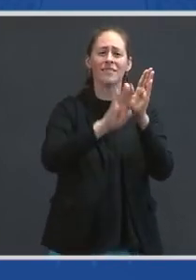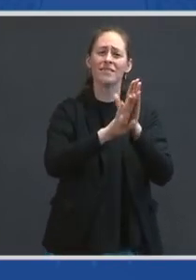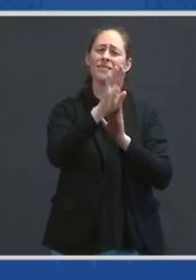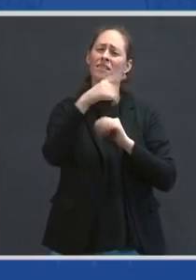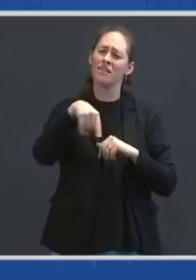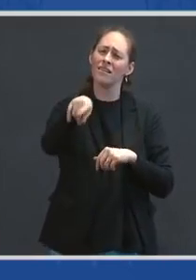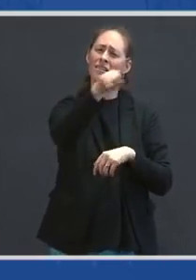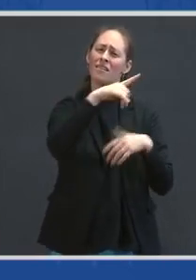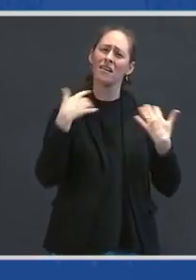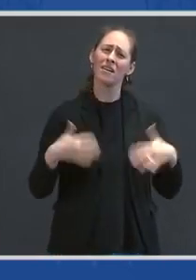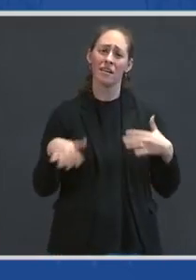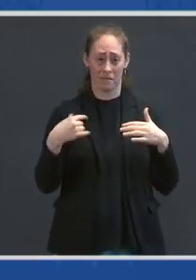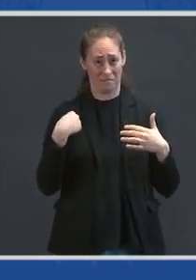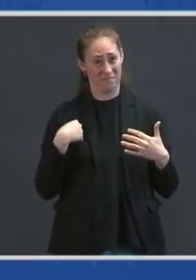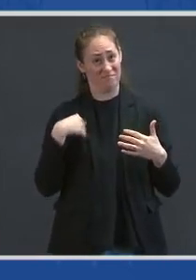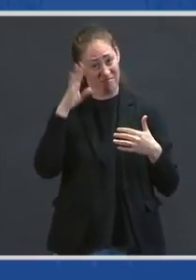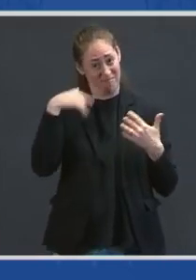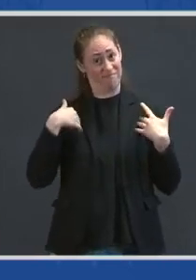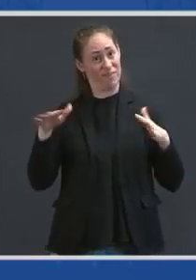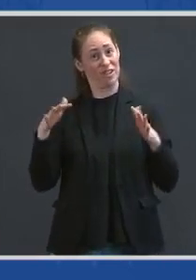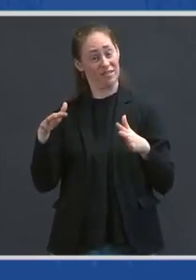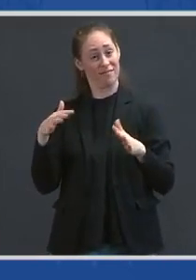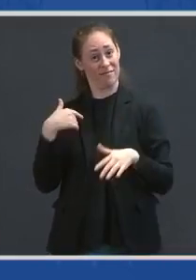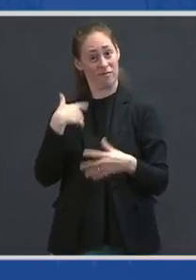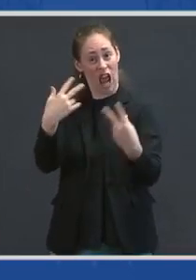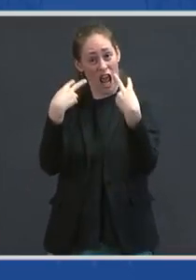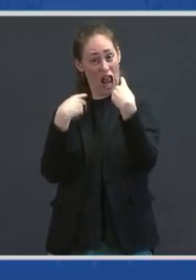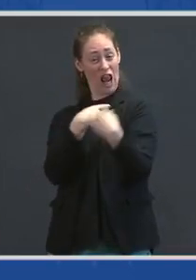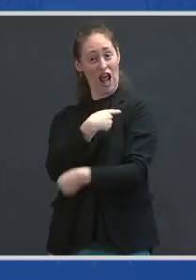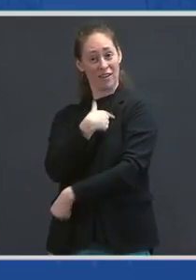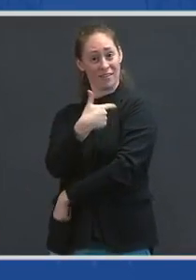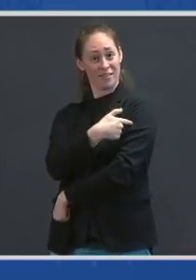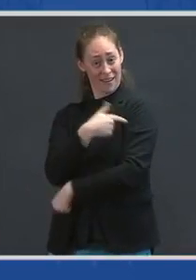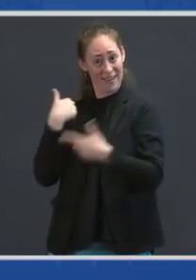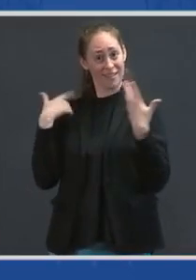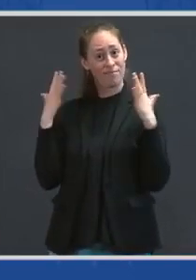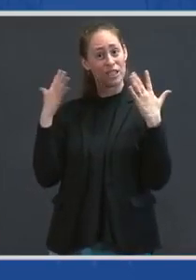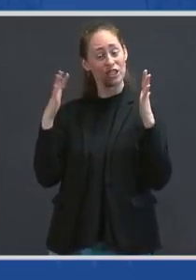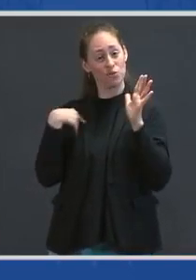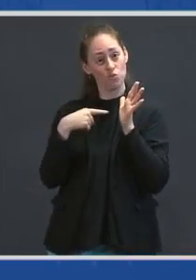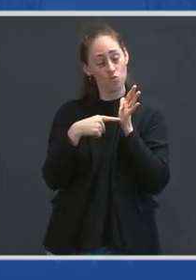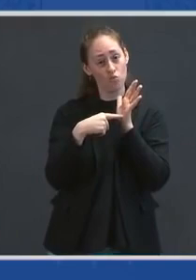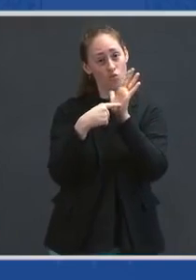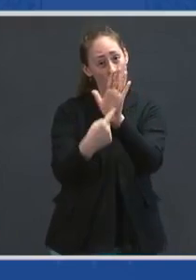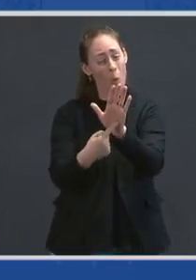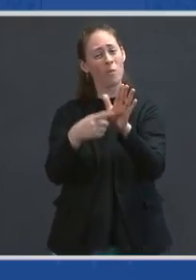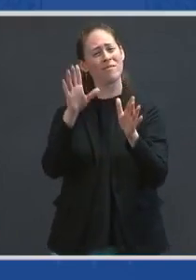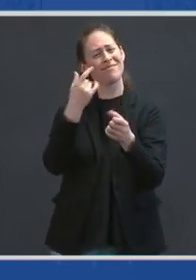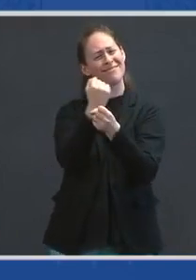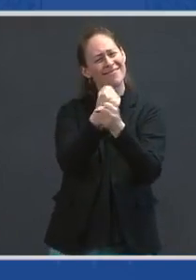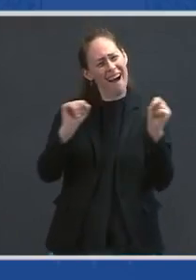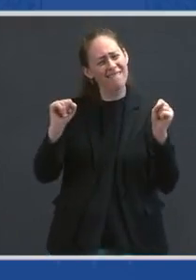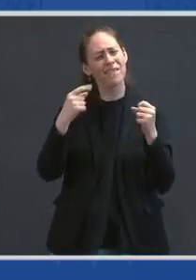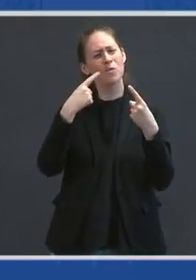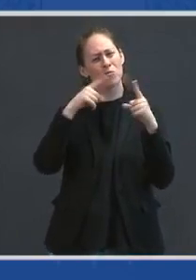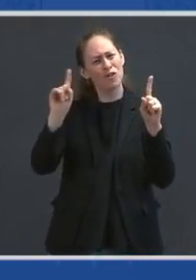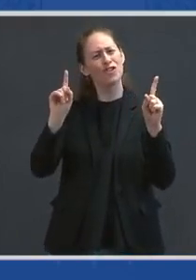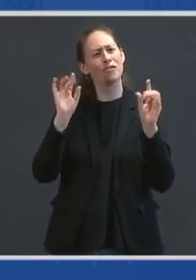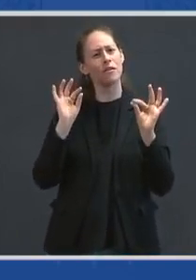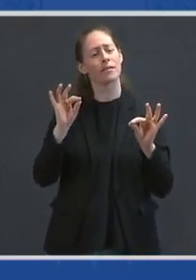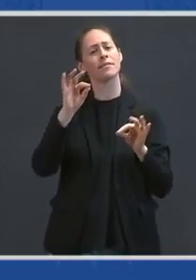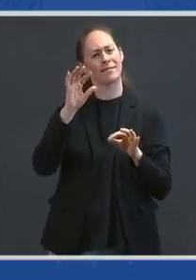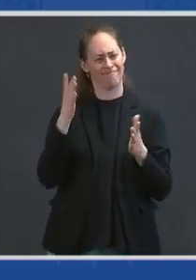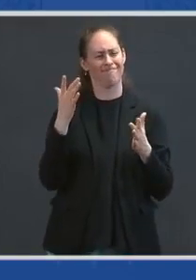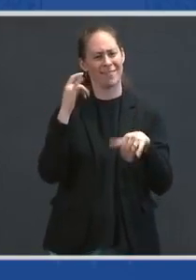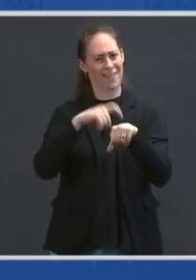shots publicly to demonstrate to the American people that it's safe and effective. But the time is coming, maybe 60 to